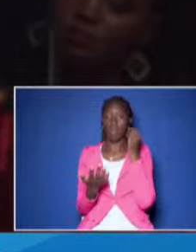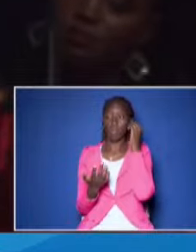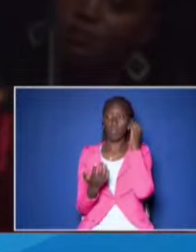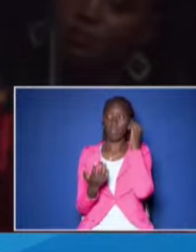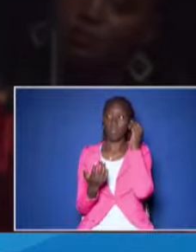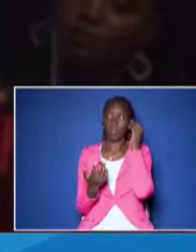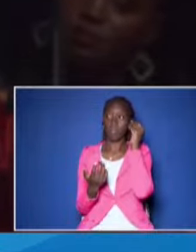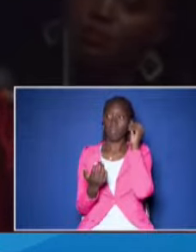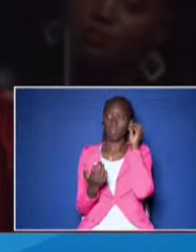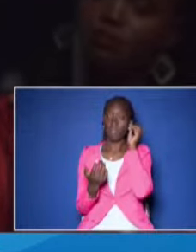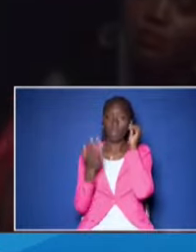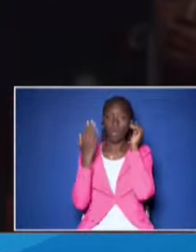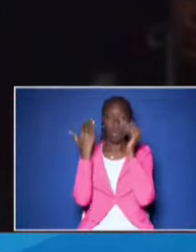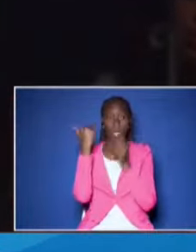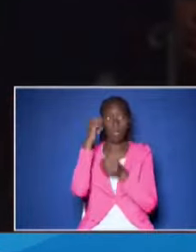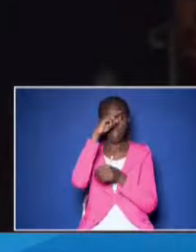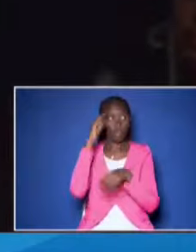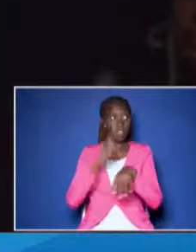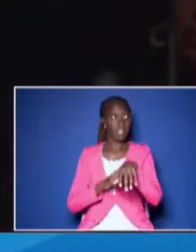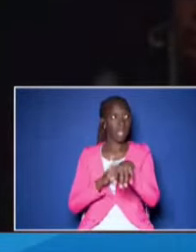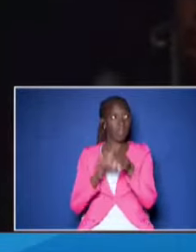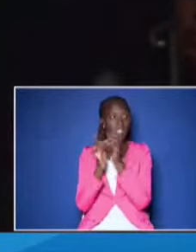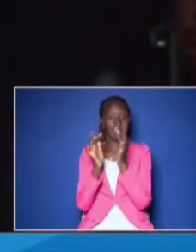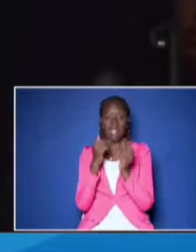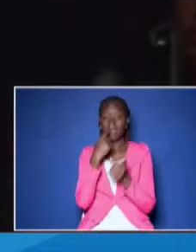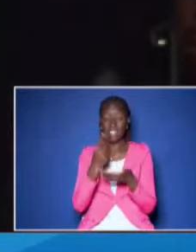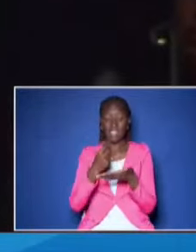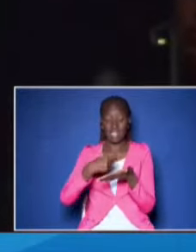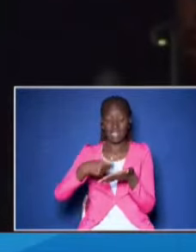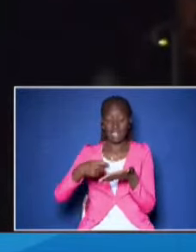Bible because when Jesus said it is